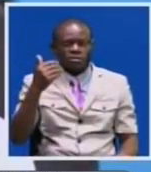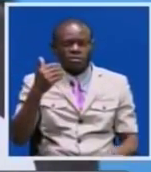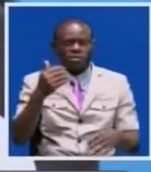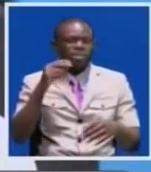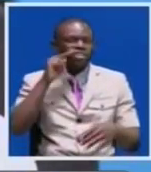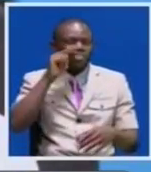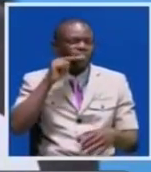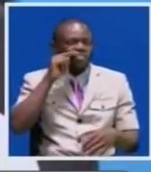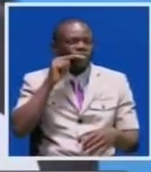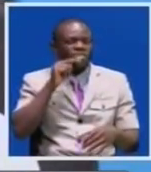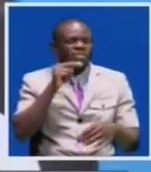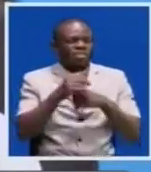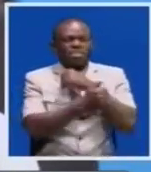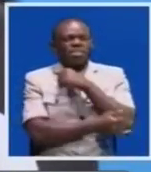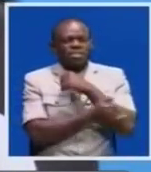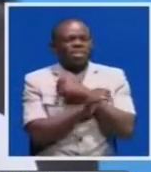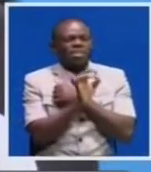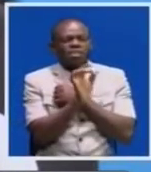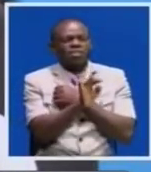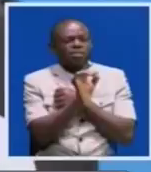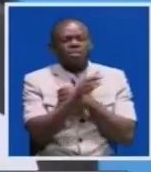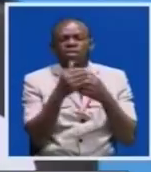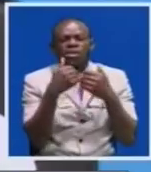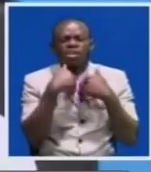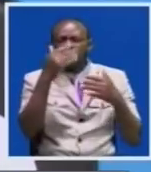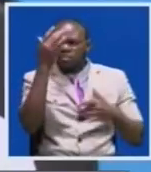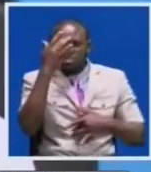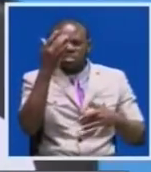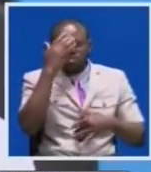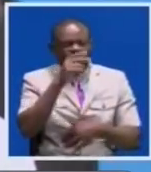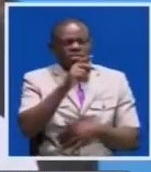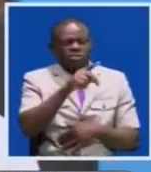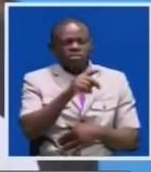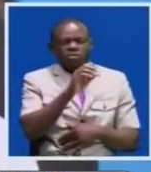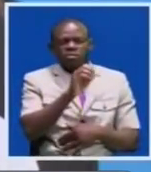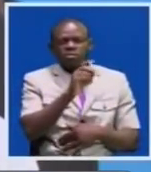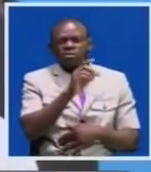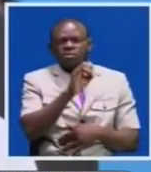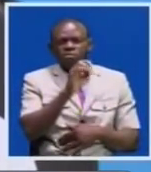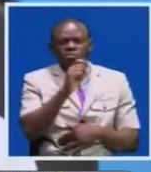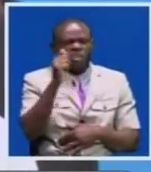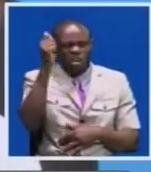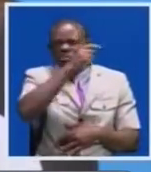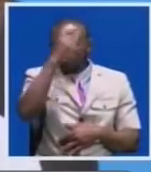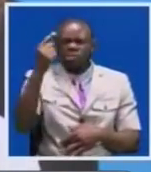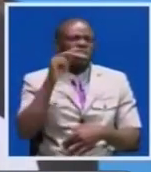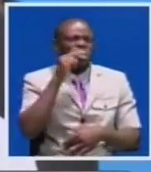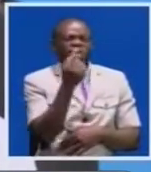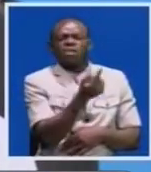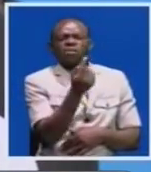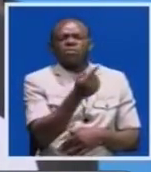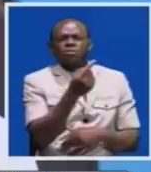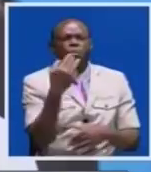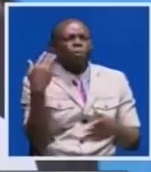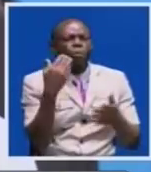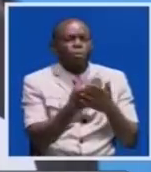polio, as was declared this year in August as polio-free. Because for the past 4 years,